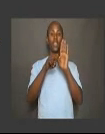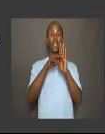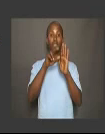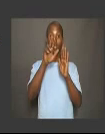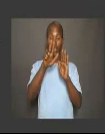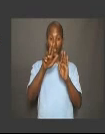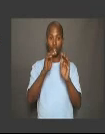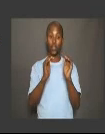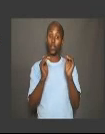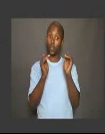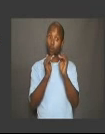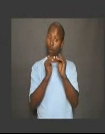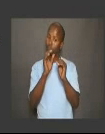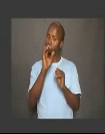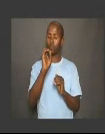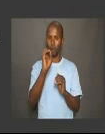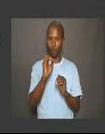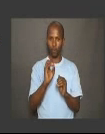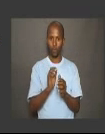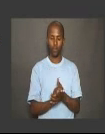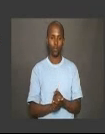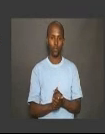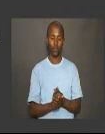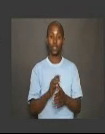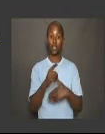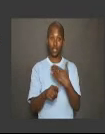of negative 3 does.